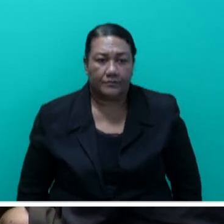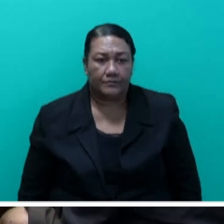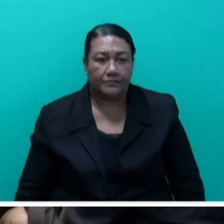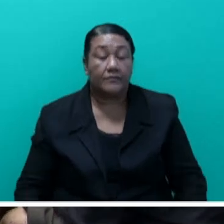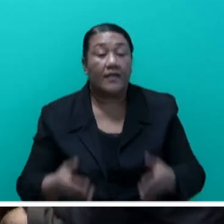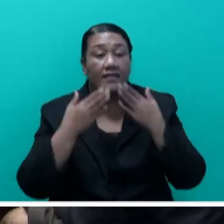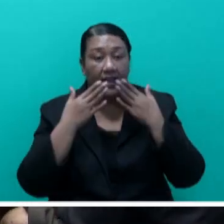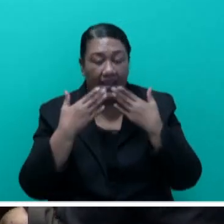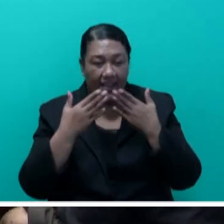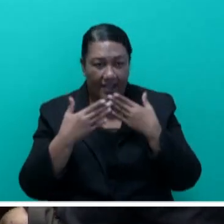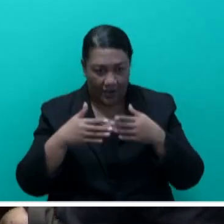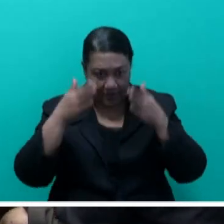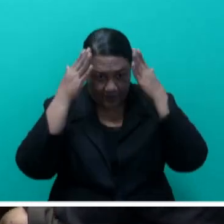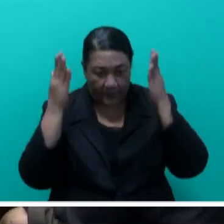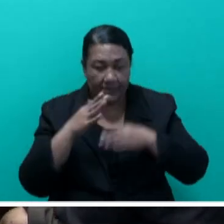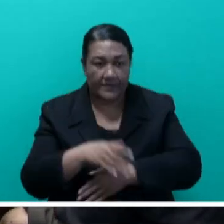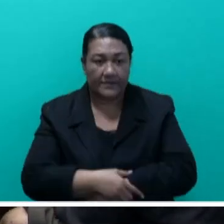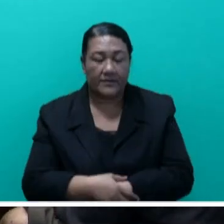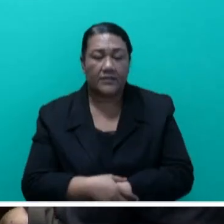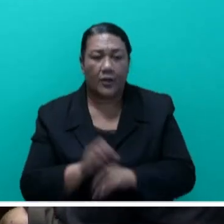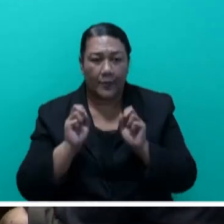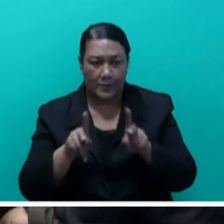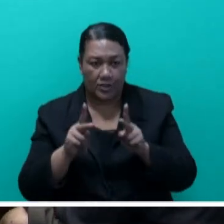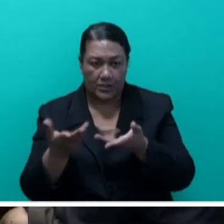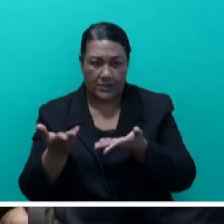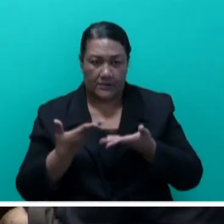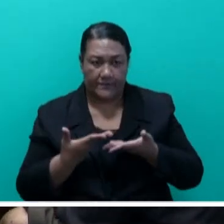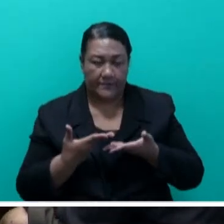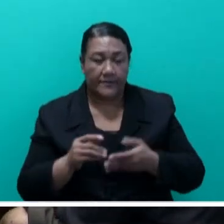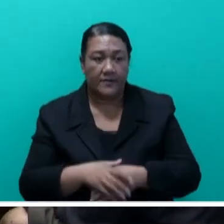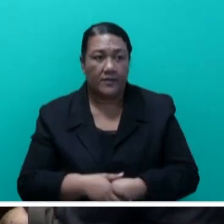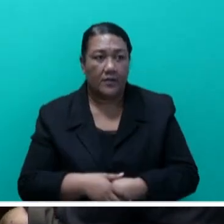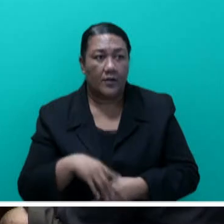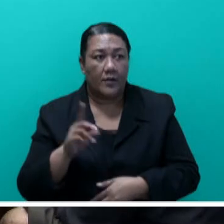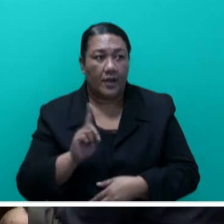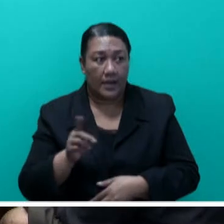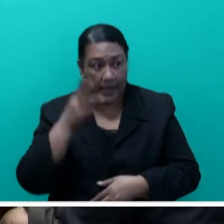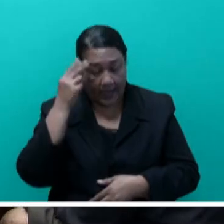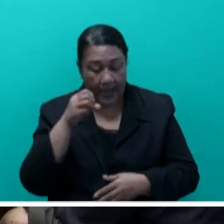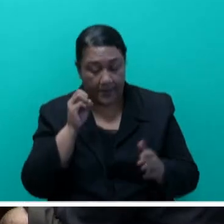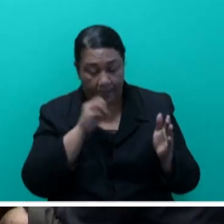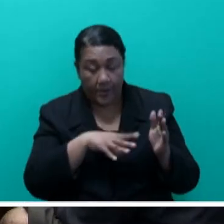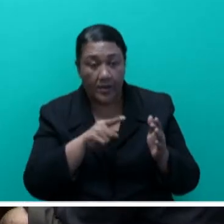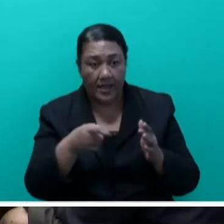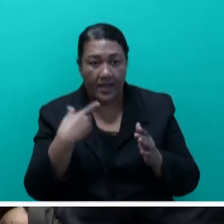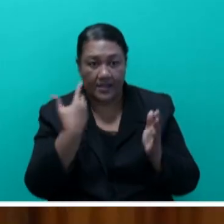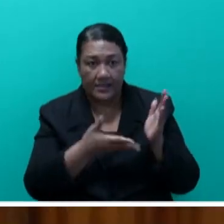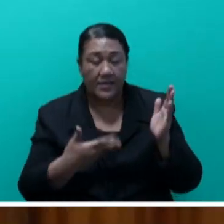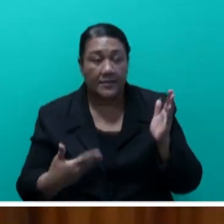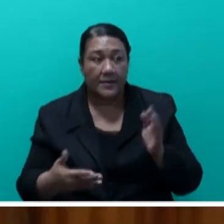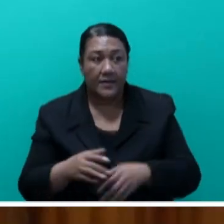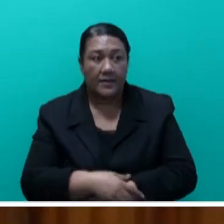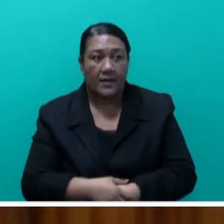Thank you, Honourable Speaker, for the opportunity to deliver my ministerial statement. I want to assure